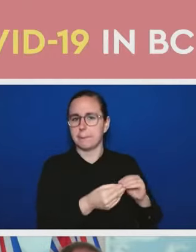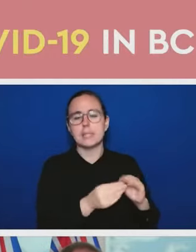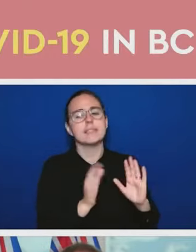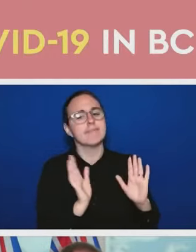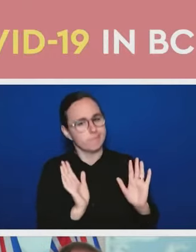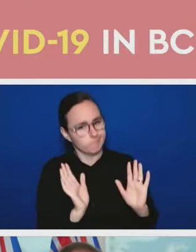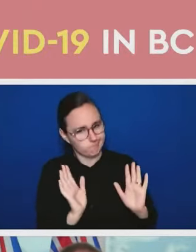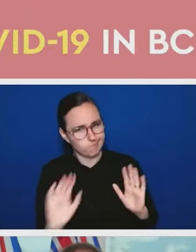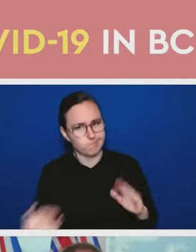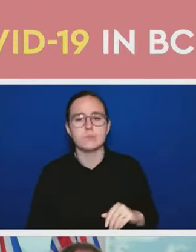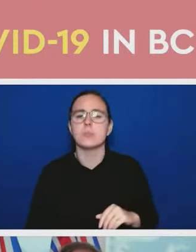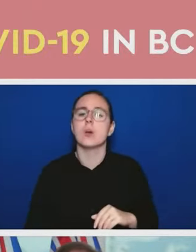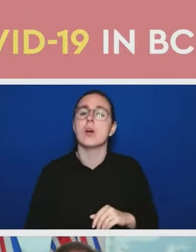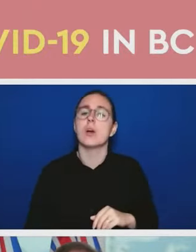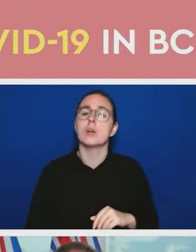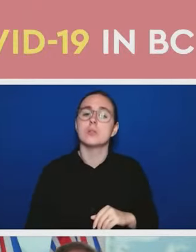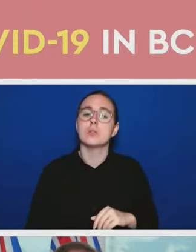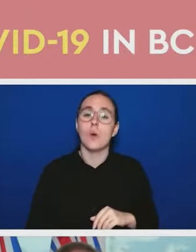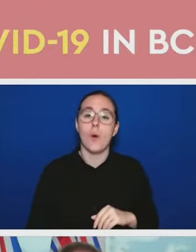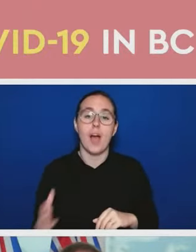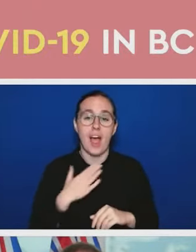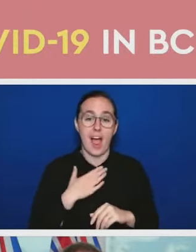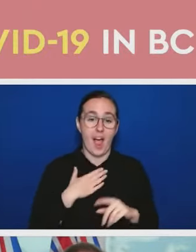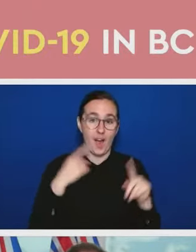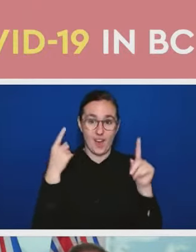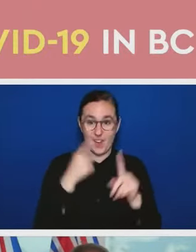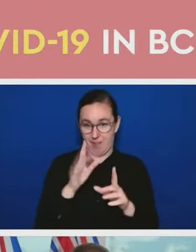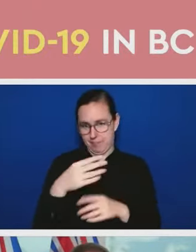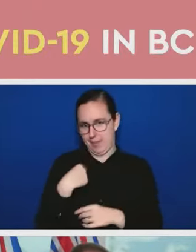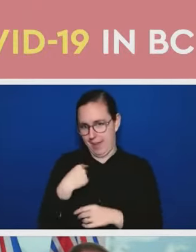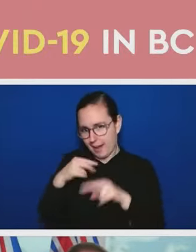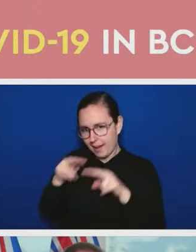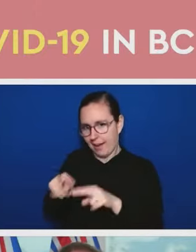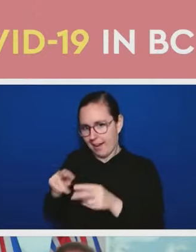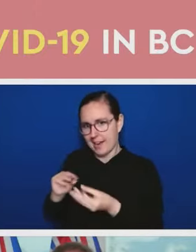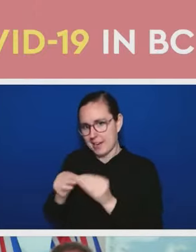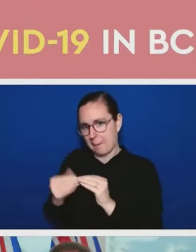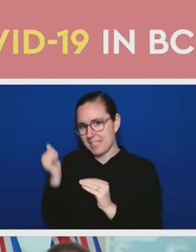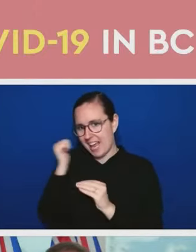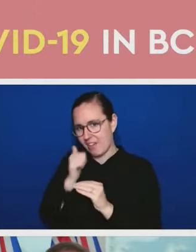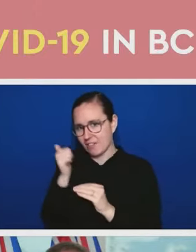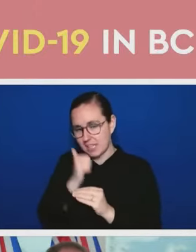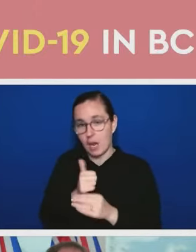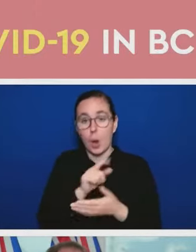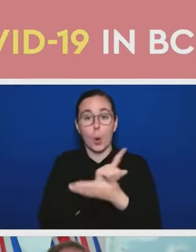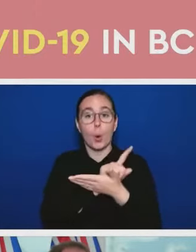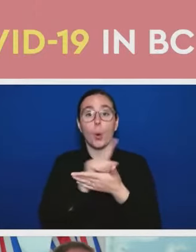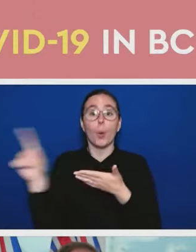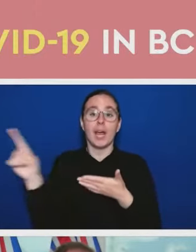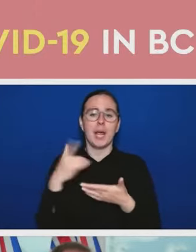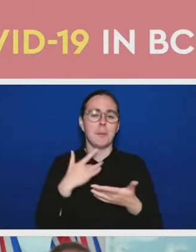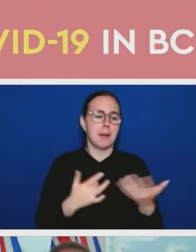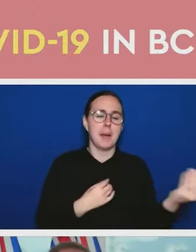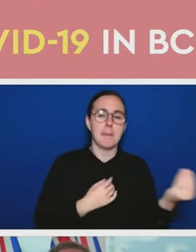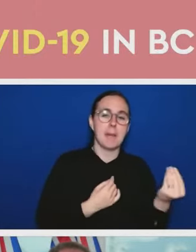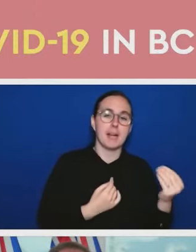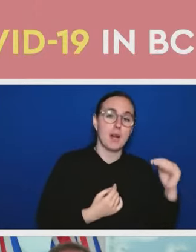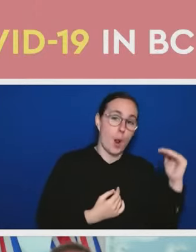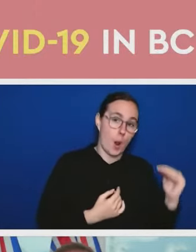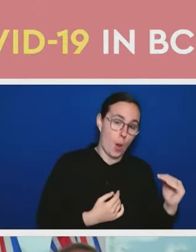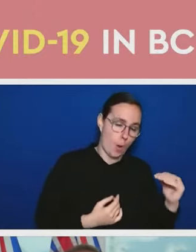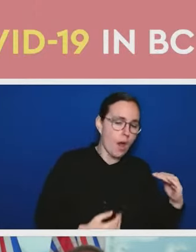those numbers as I do every day, over the course of a week, they tend to go from lower on Monday to higher later in the week, and they tend to